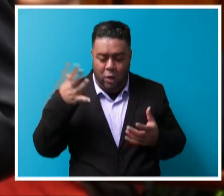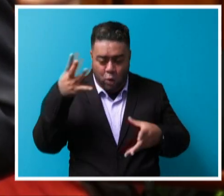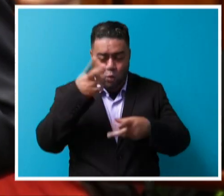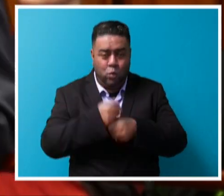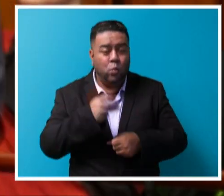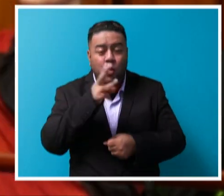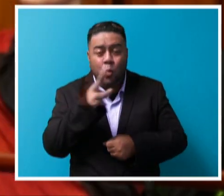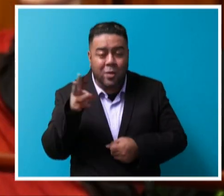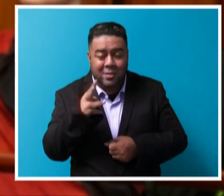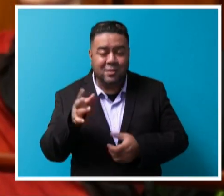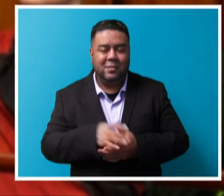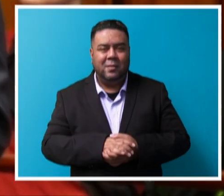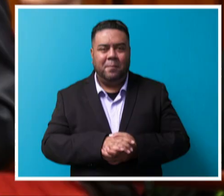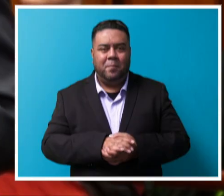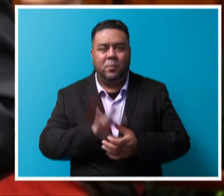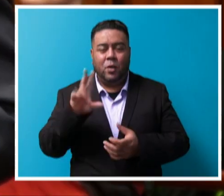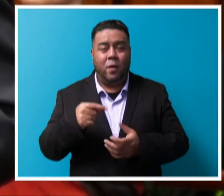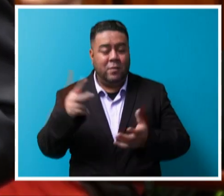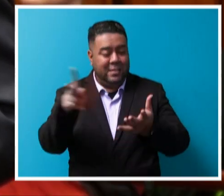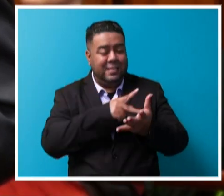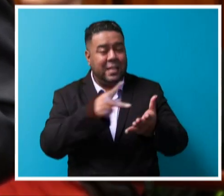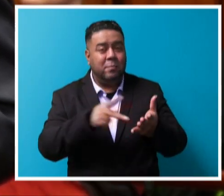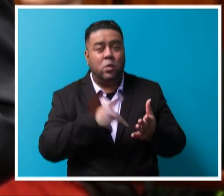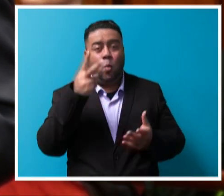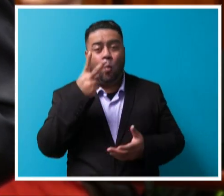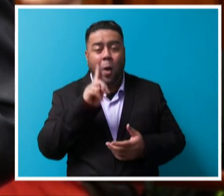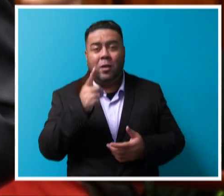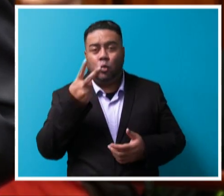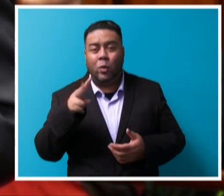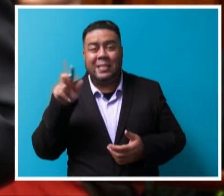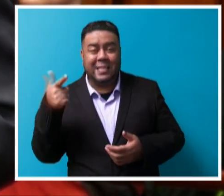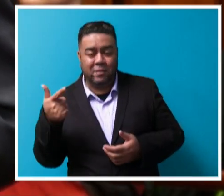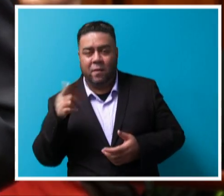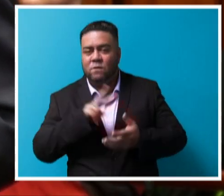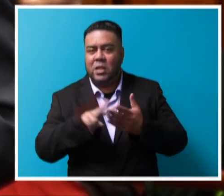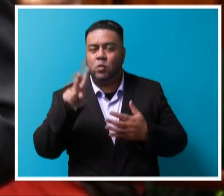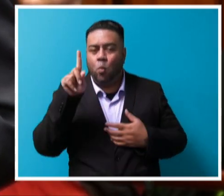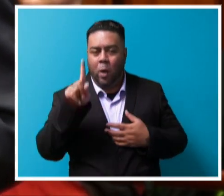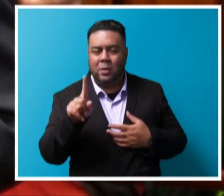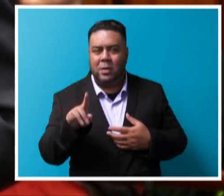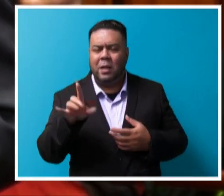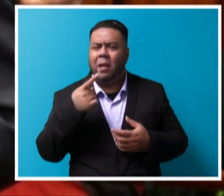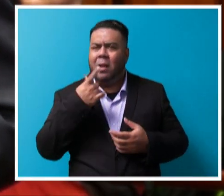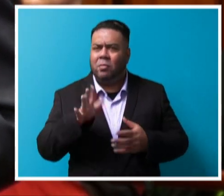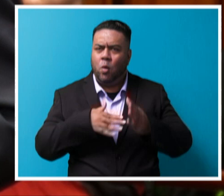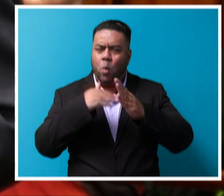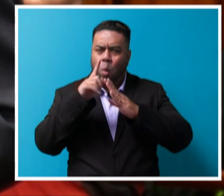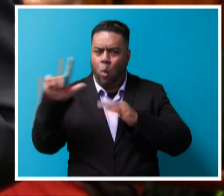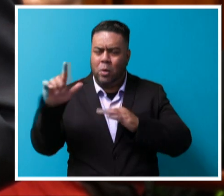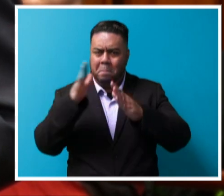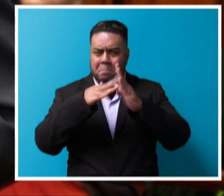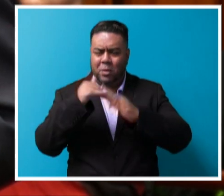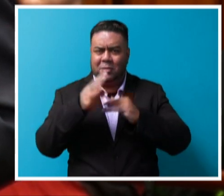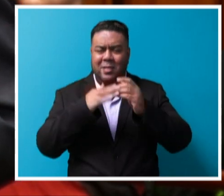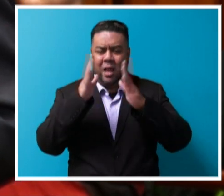word of Psalm 127, verse 1. Unless the Lord builds the house, the